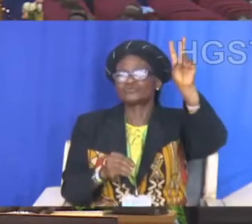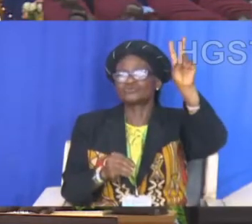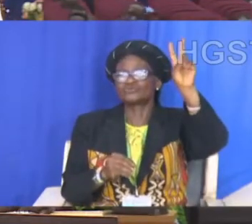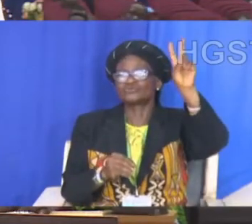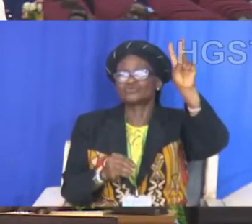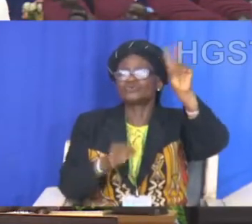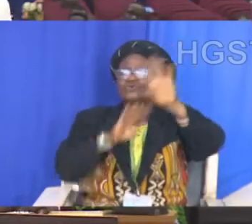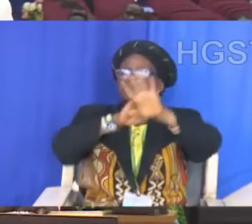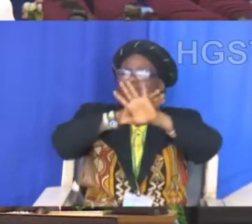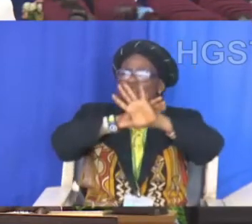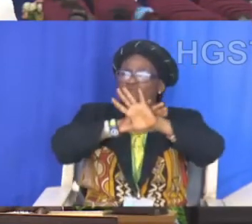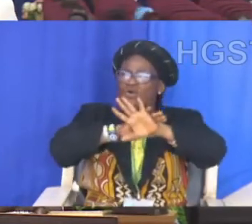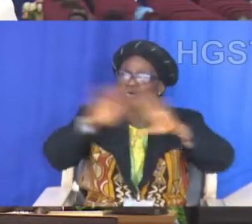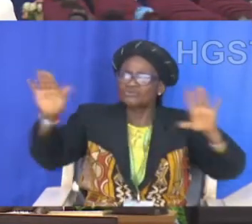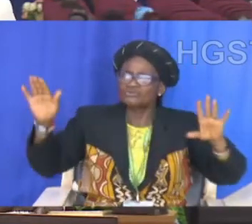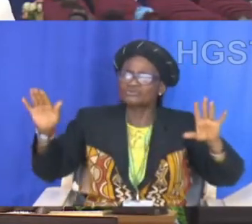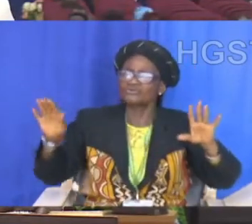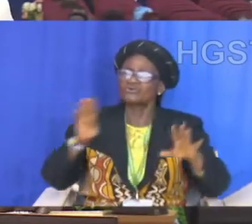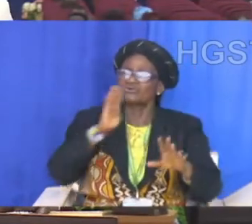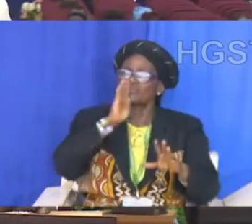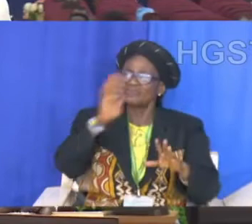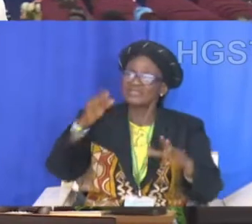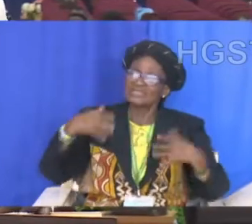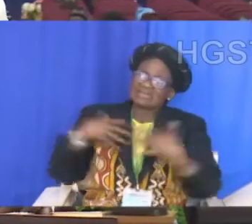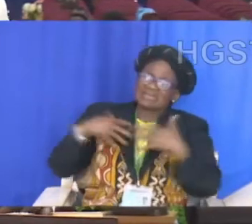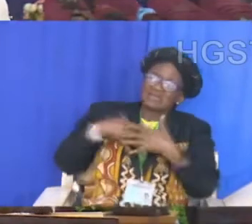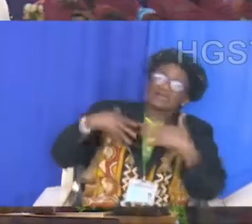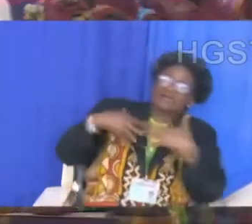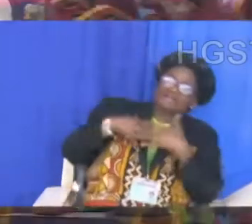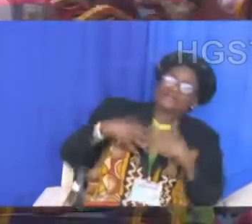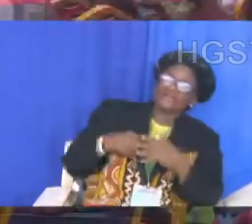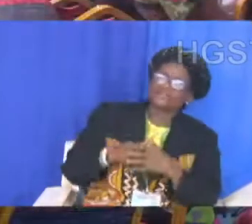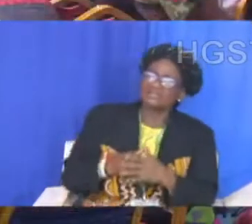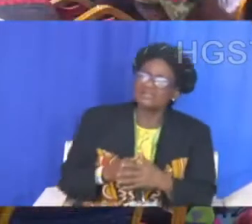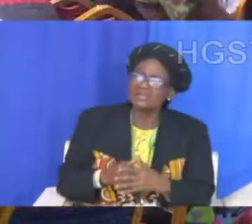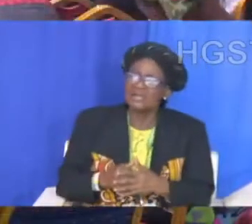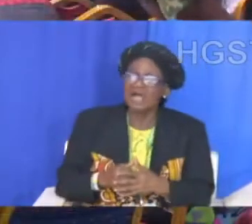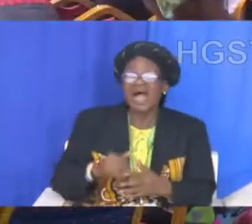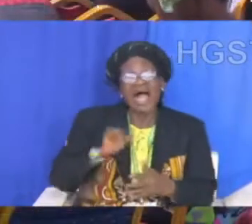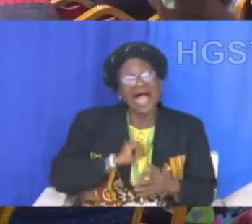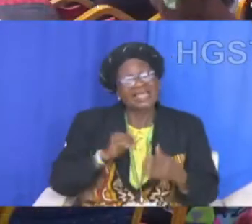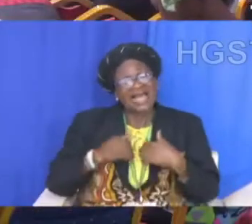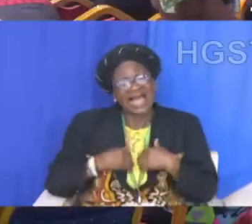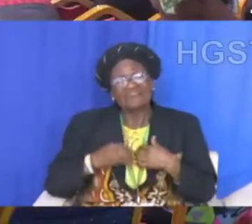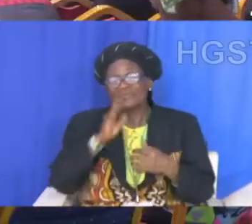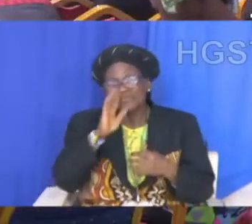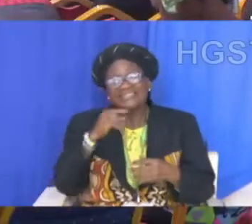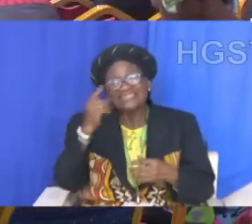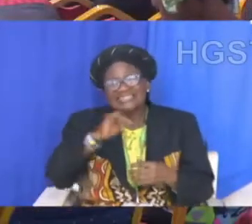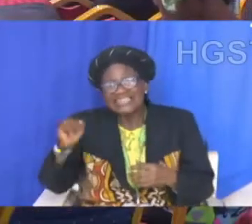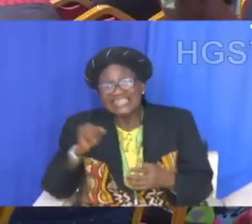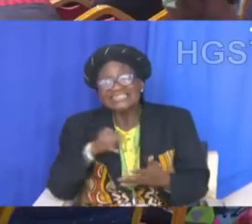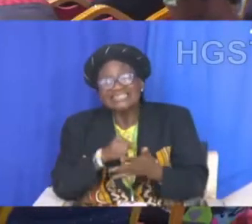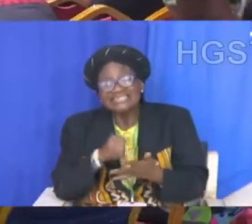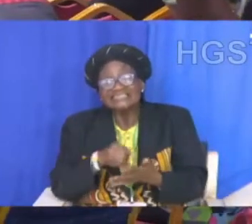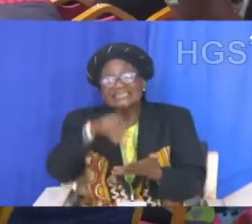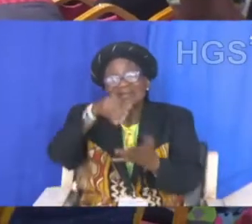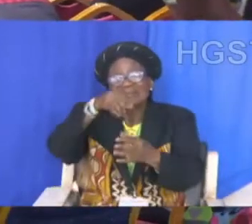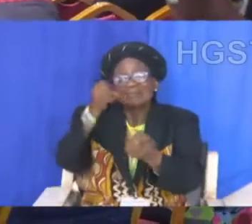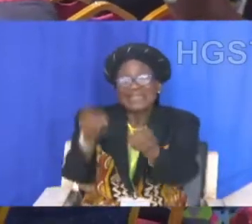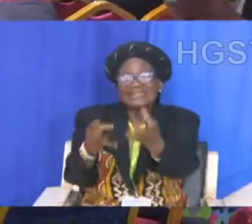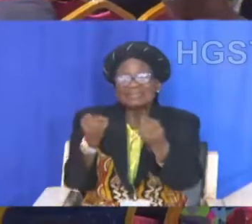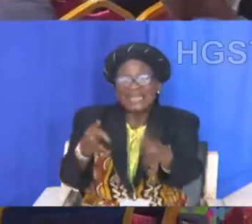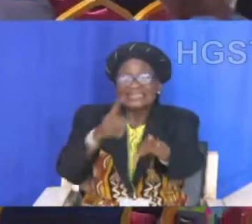don't be afraid. You know, I've been saying this again and again now tonight. Let it sink into